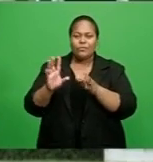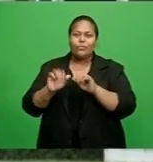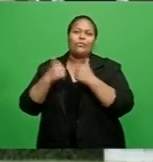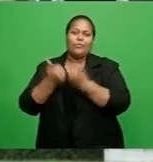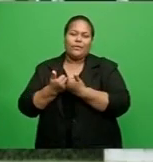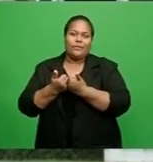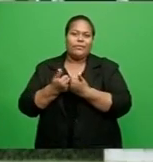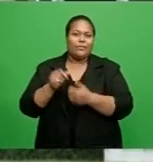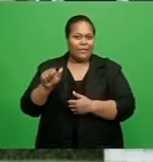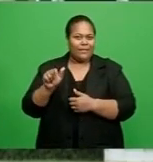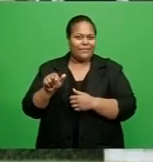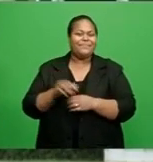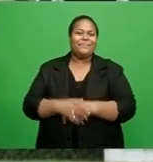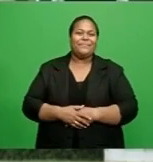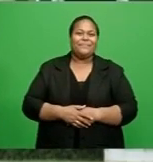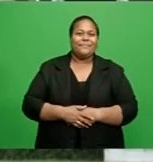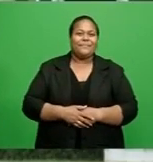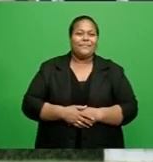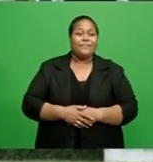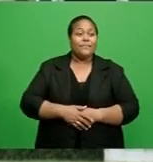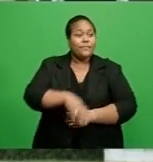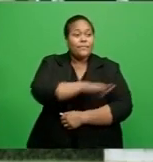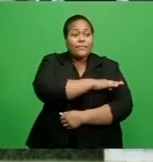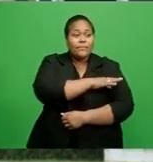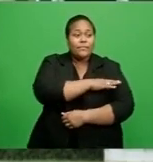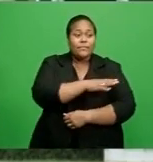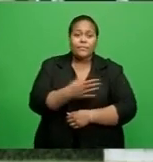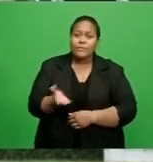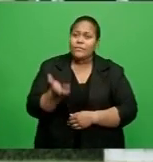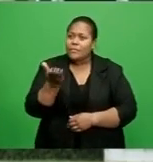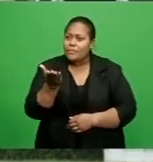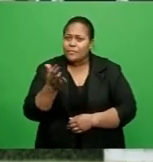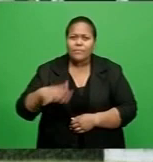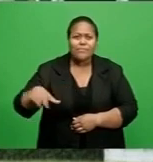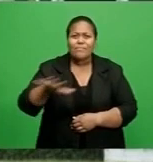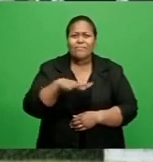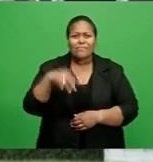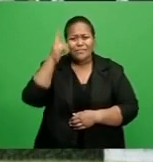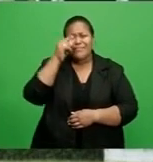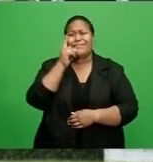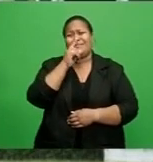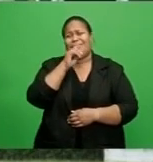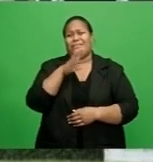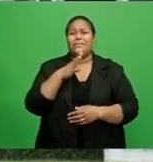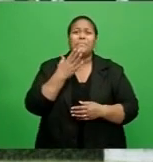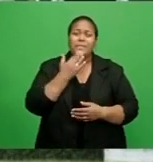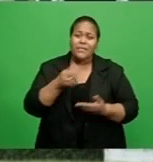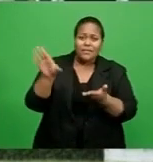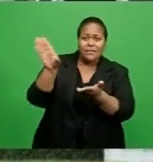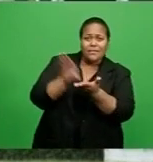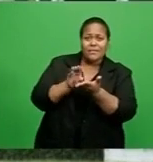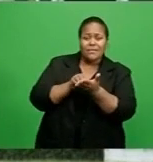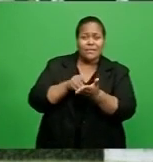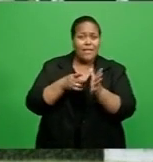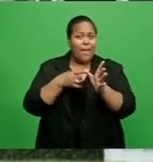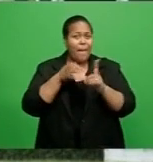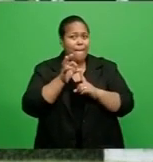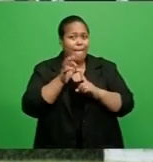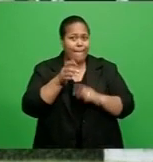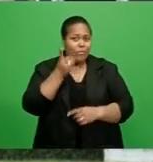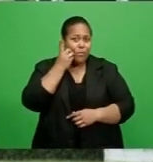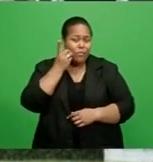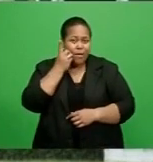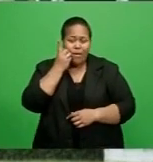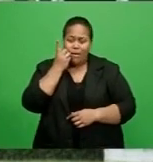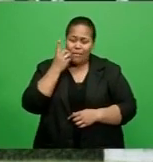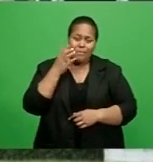The Prime Minister is pleading with all Fijians who have smartphones to download the Care Fiji app to assist in contact tracing. The Ministry of Health